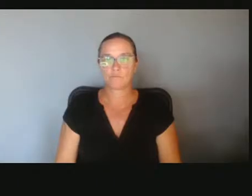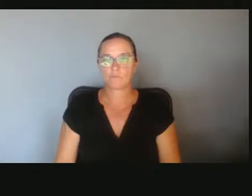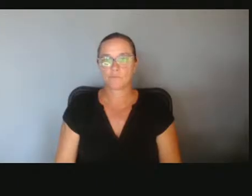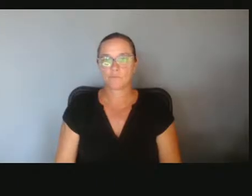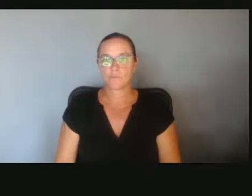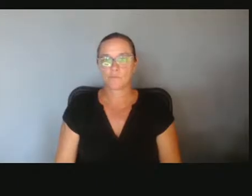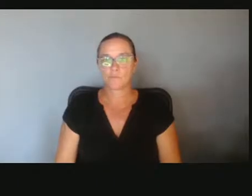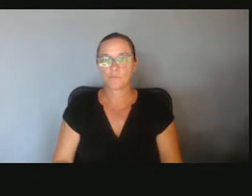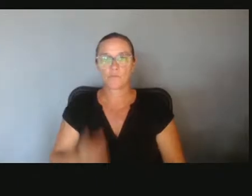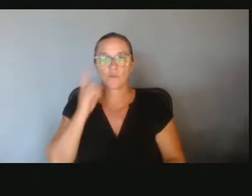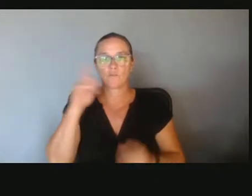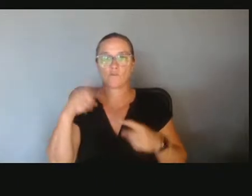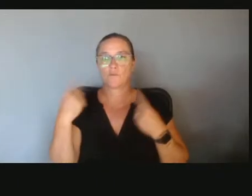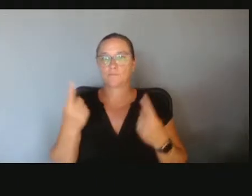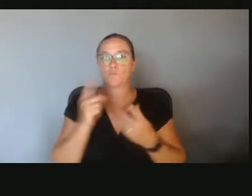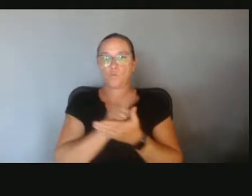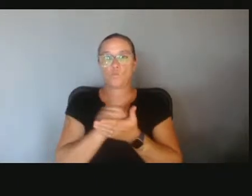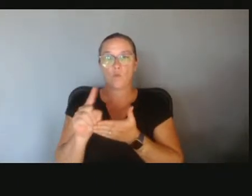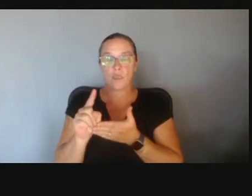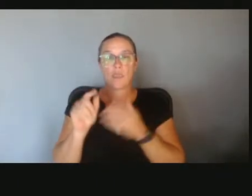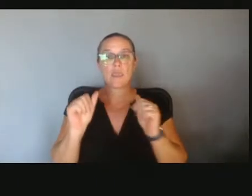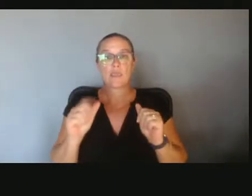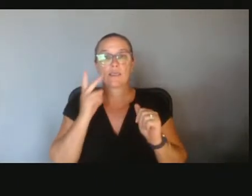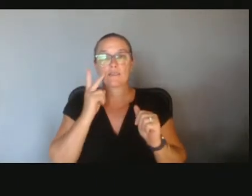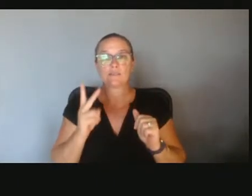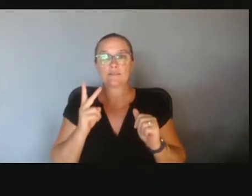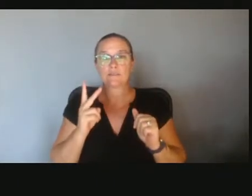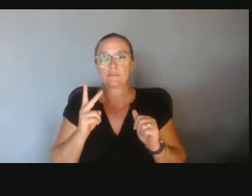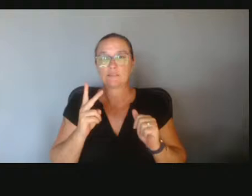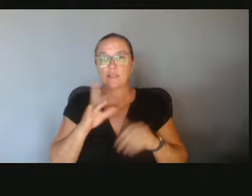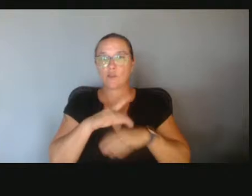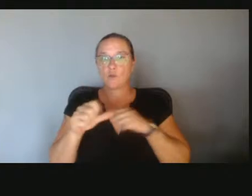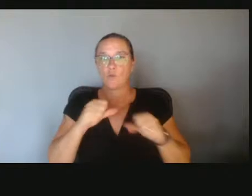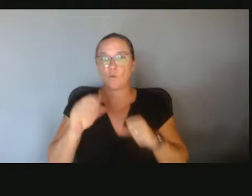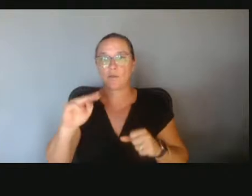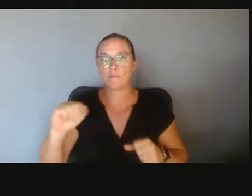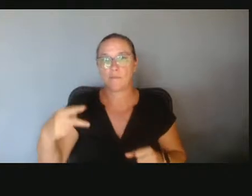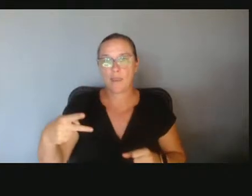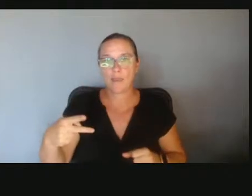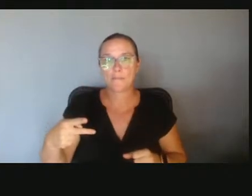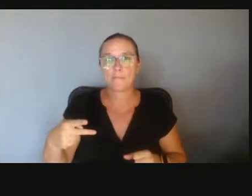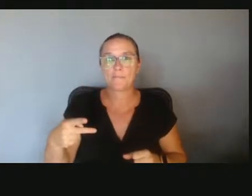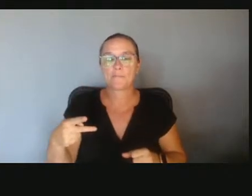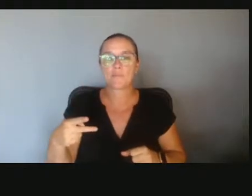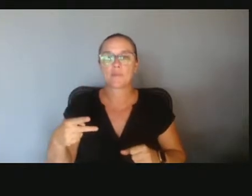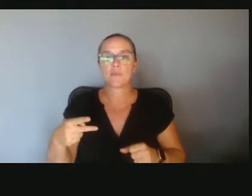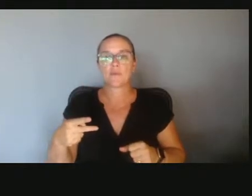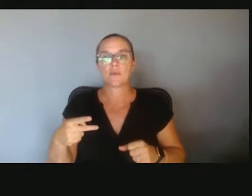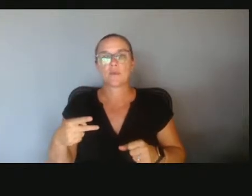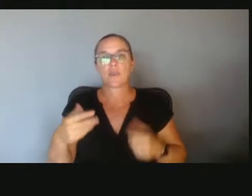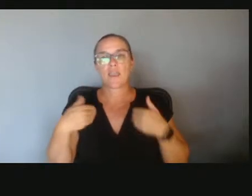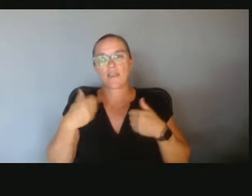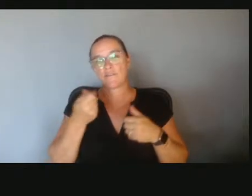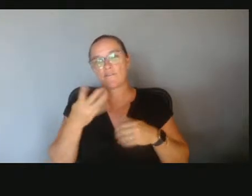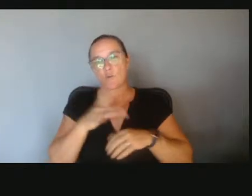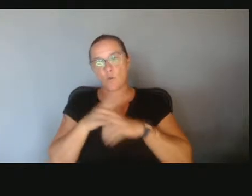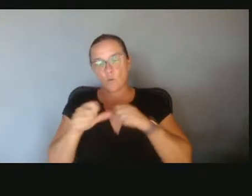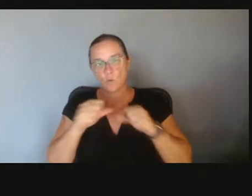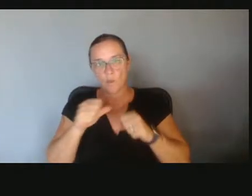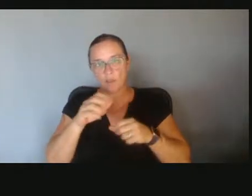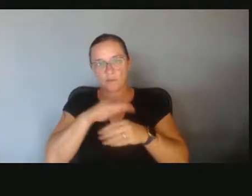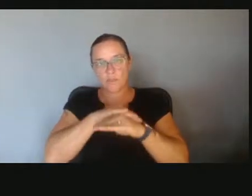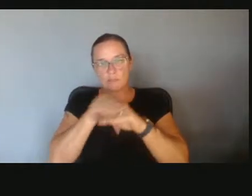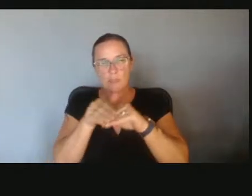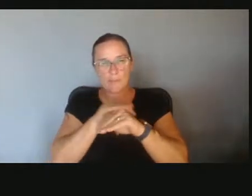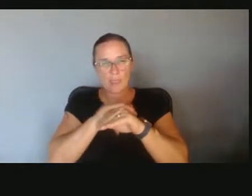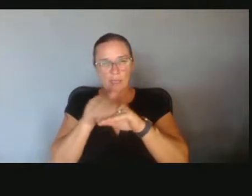So for the last week, we can see the earthquake map here. A few events around the summit. Try to get